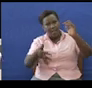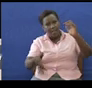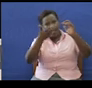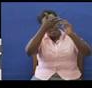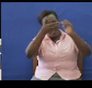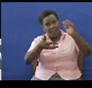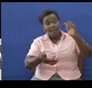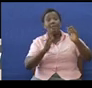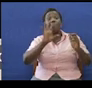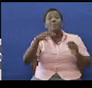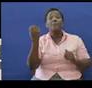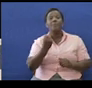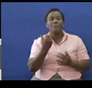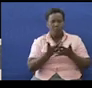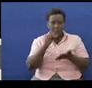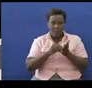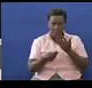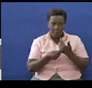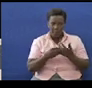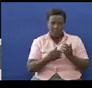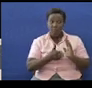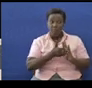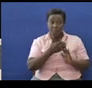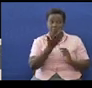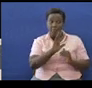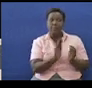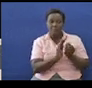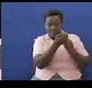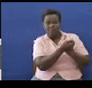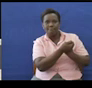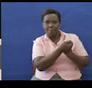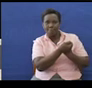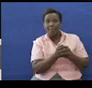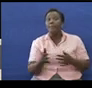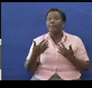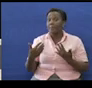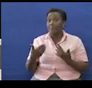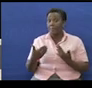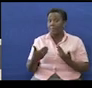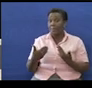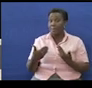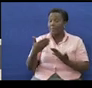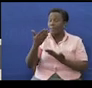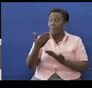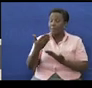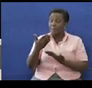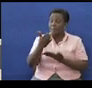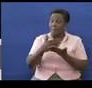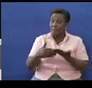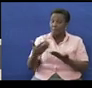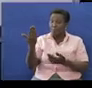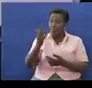area water flows throughout the year because the catchment area is protected. Now, whenever you